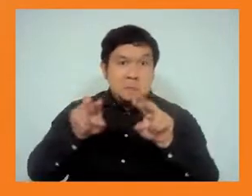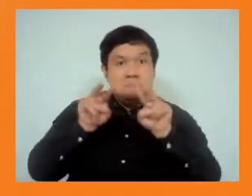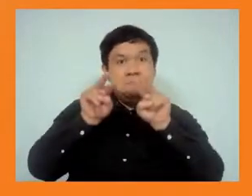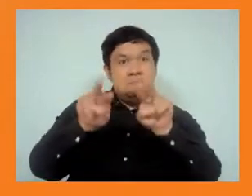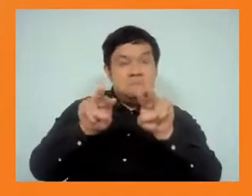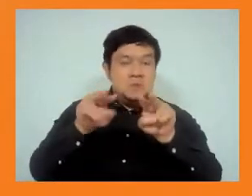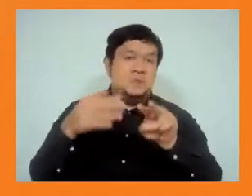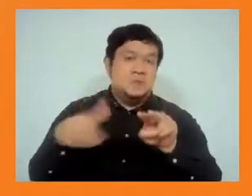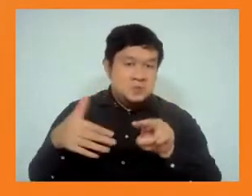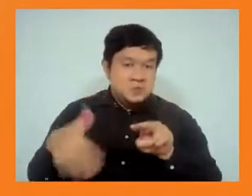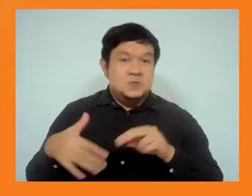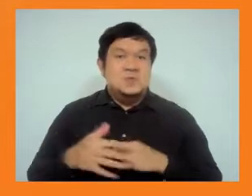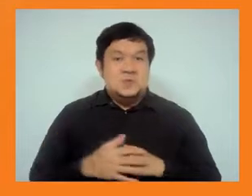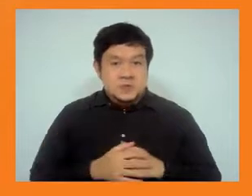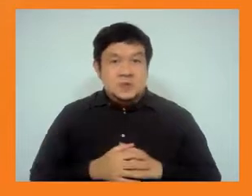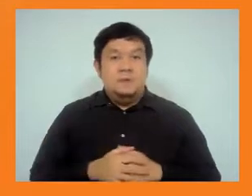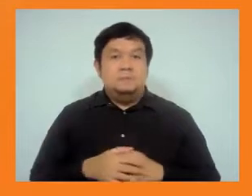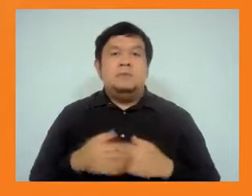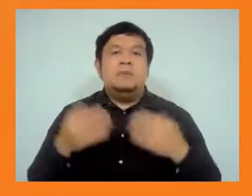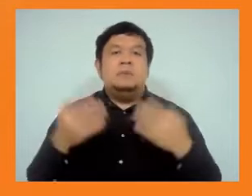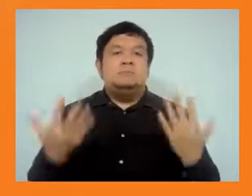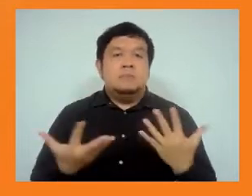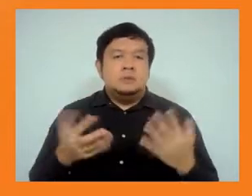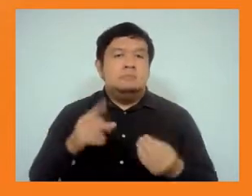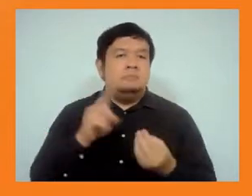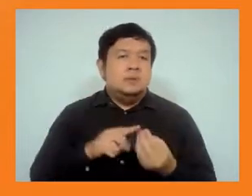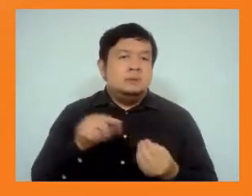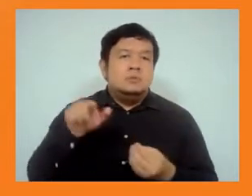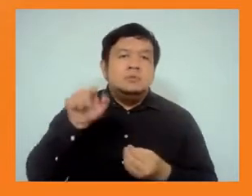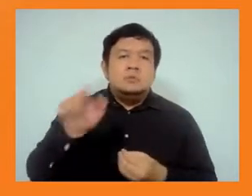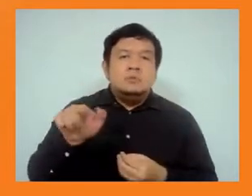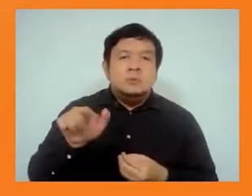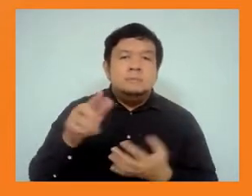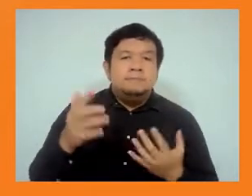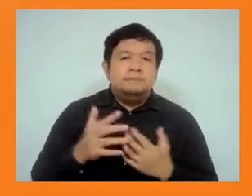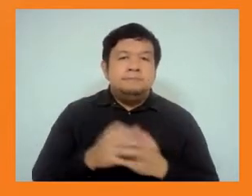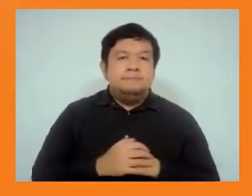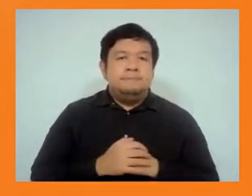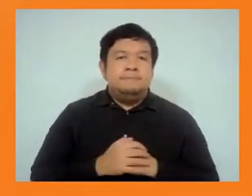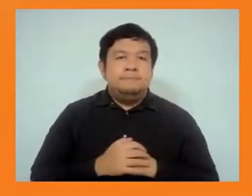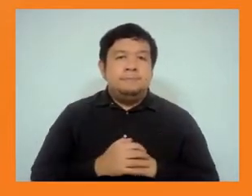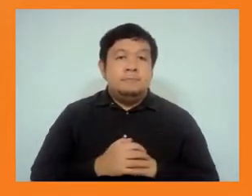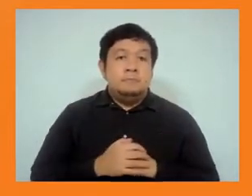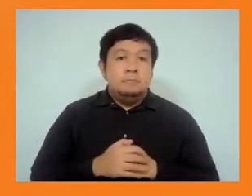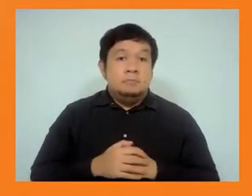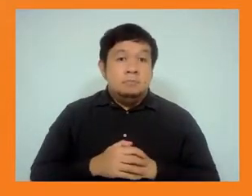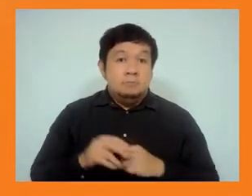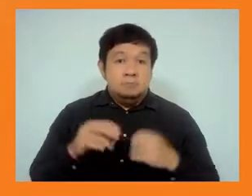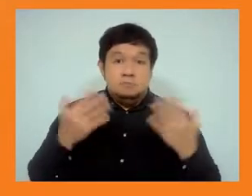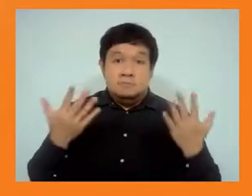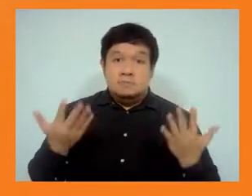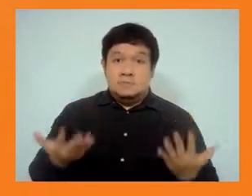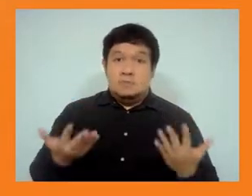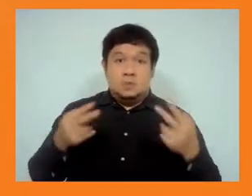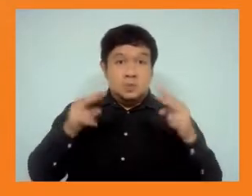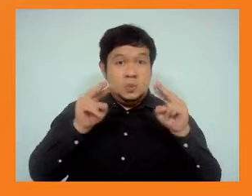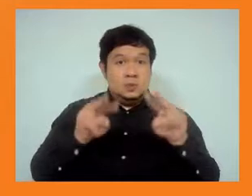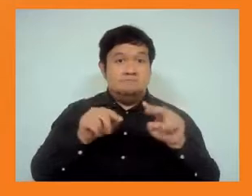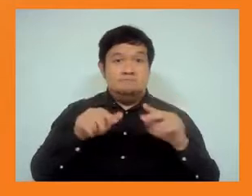How will you monitor project implementations so that those safeguards that you have put in